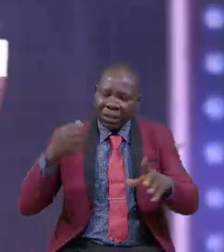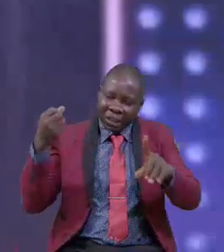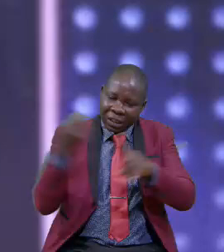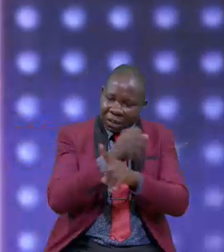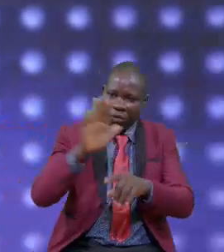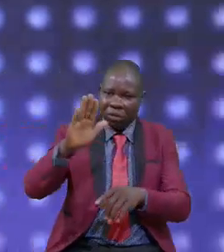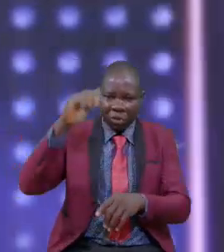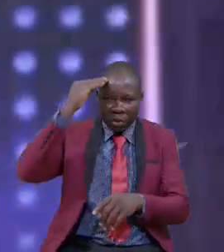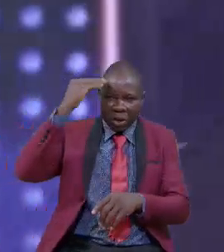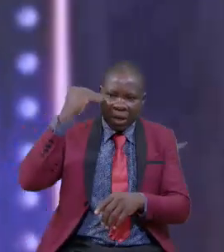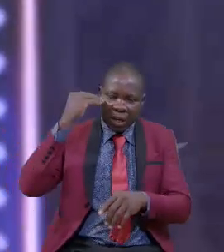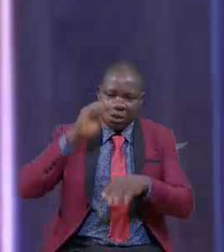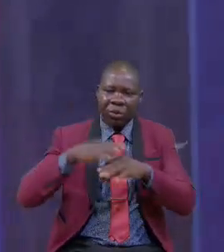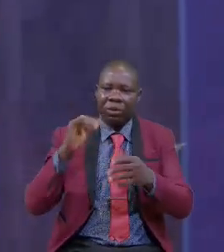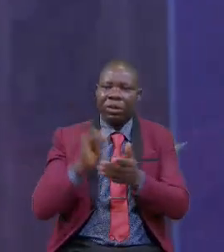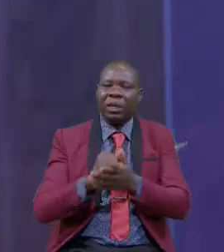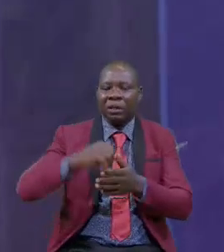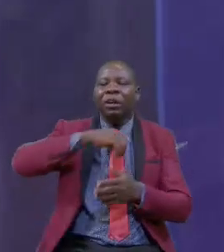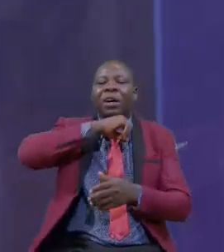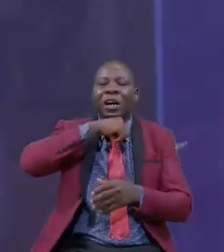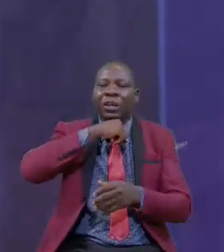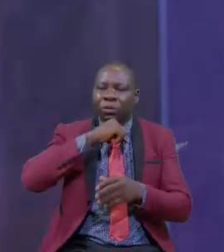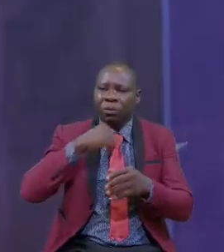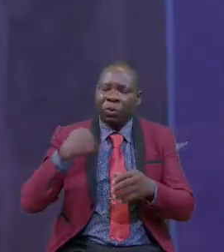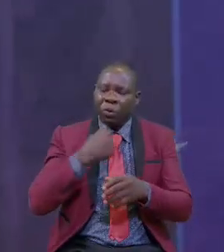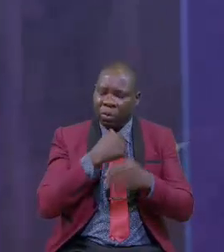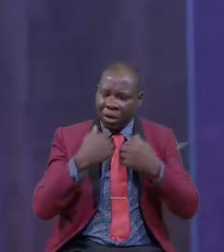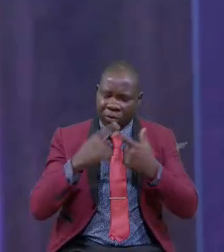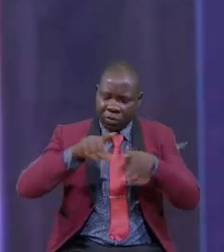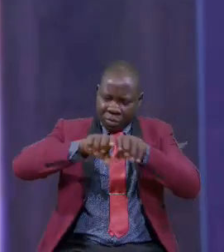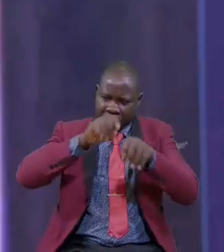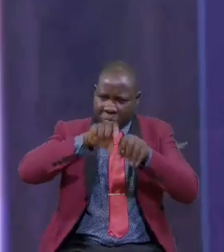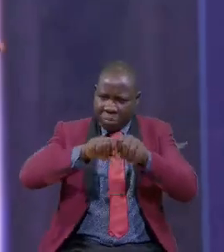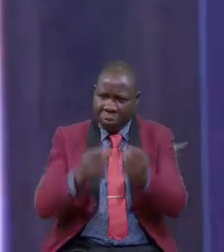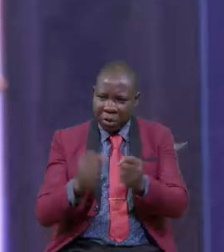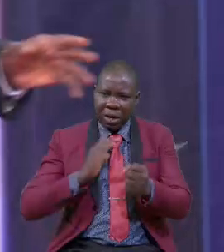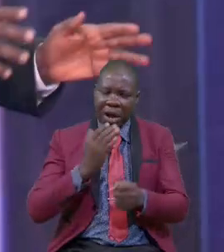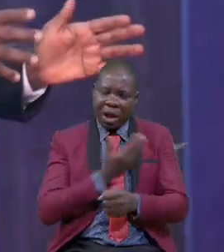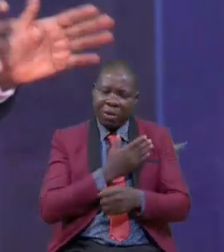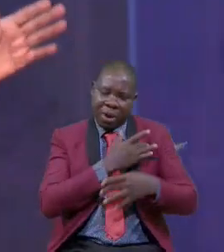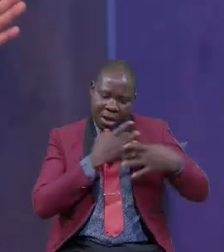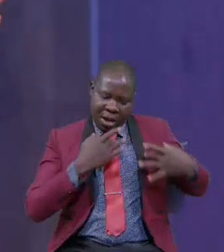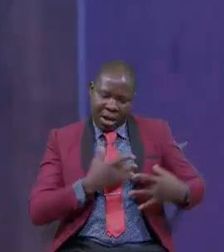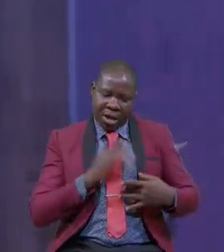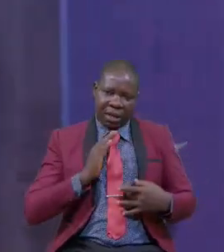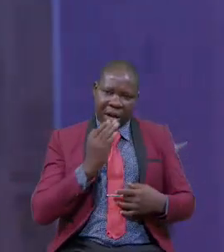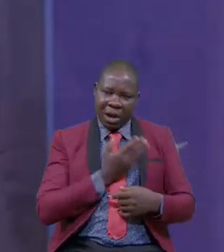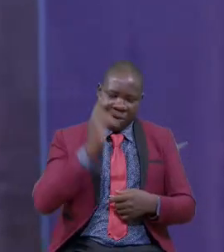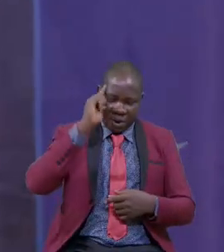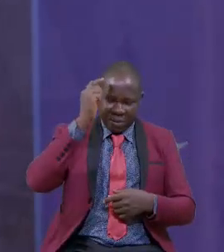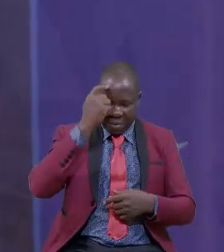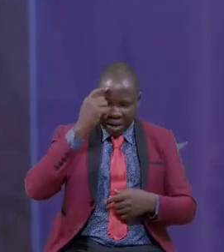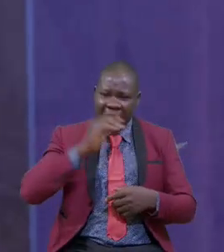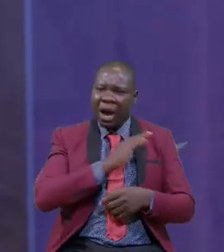break our mind, our heart, and we break up the fallow ground. We break up anything that has